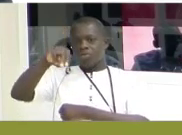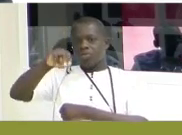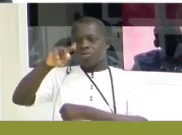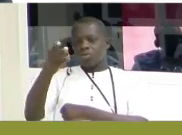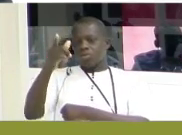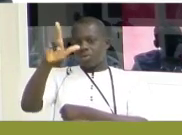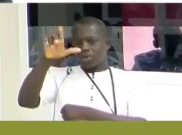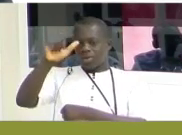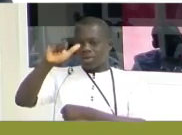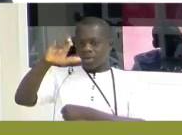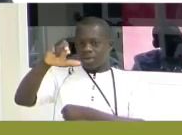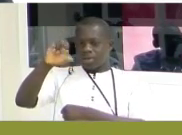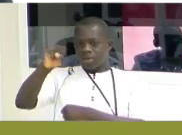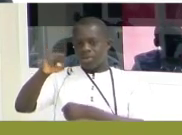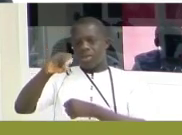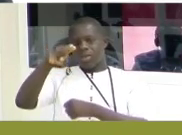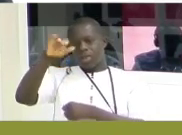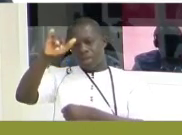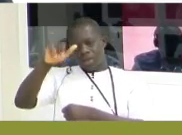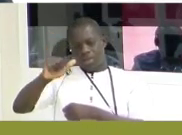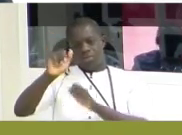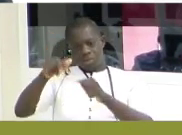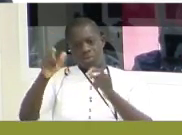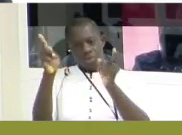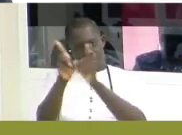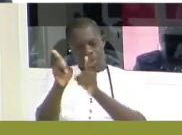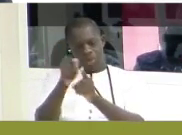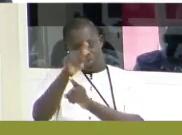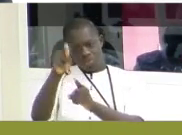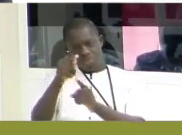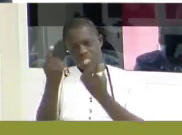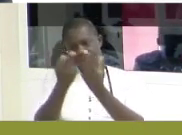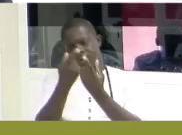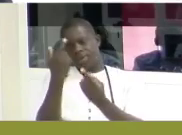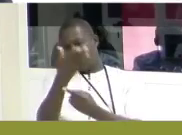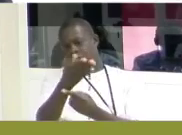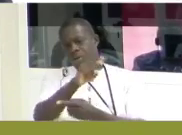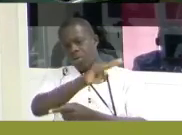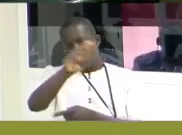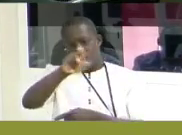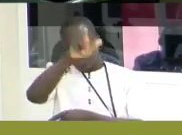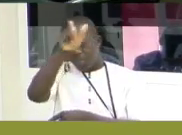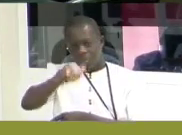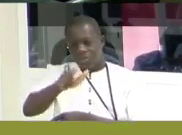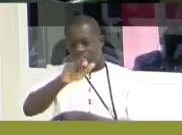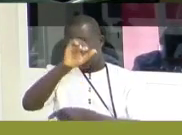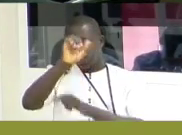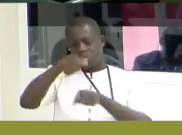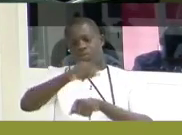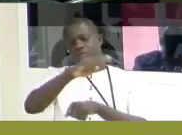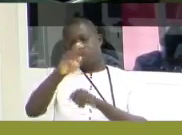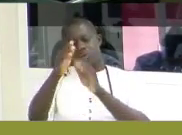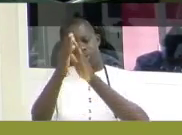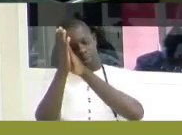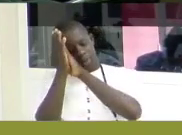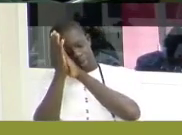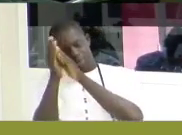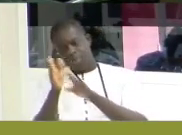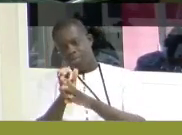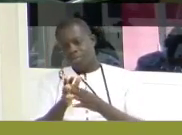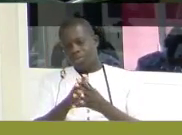things. So none of us, we couldn't sleep that night throughout. Let's move on to day 2. What happened day